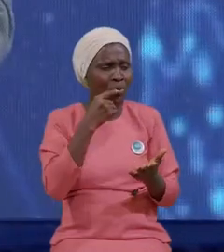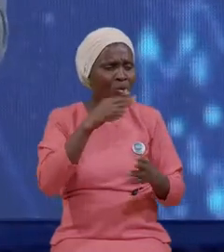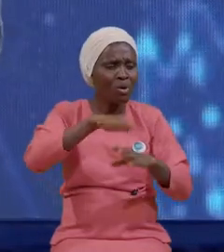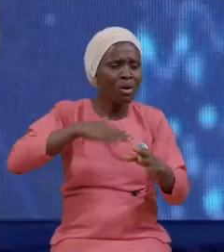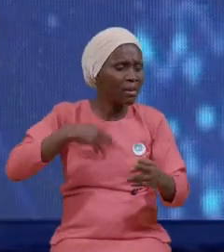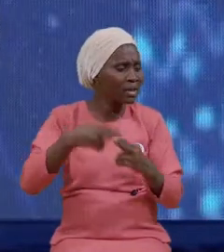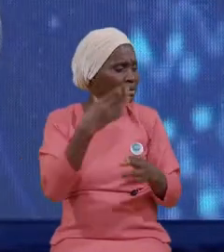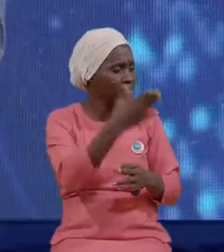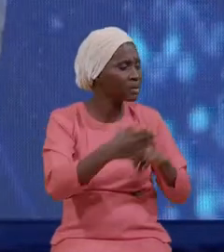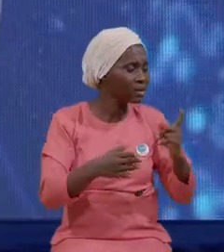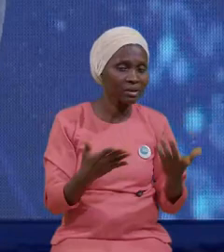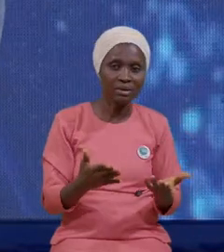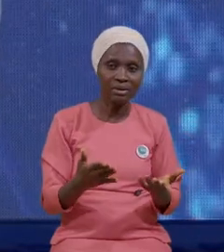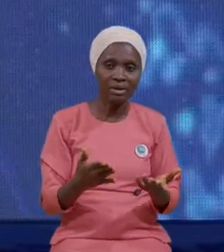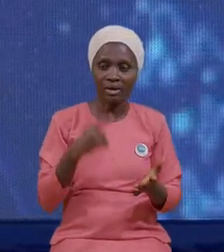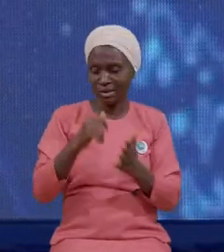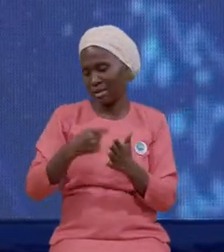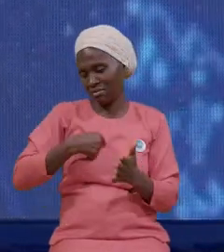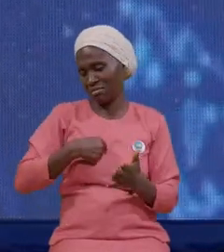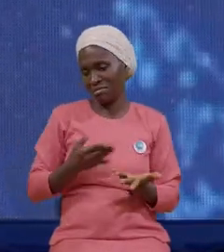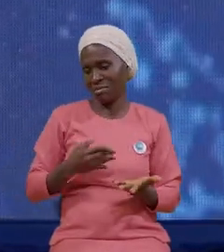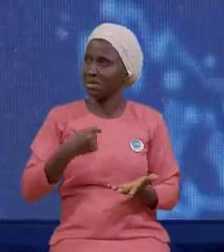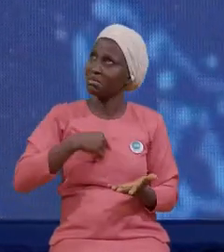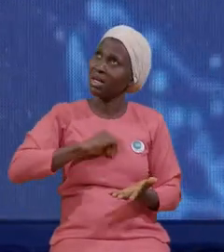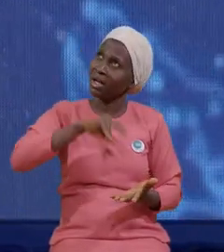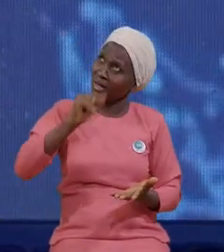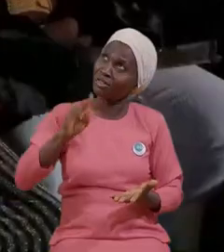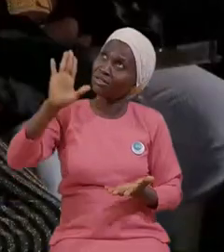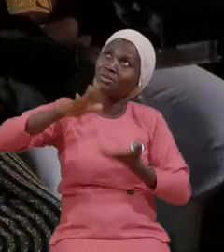there? I am so and so, I need your peace.